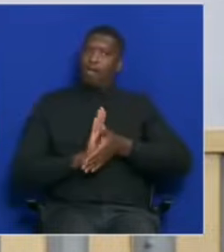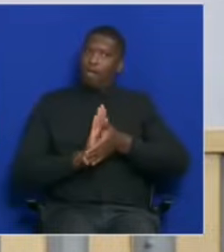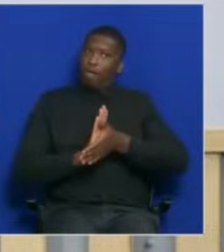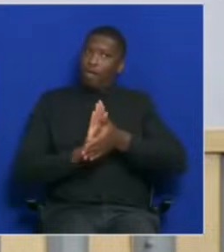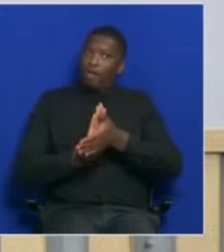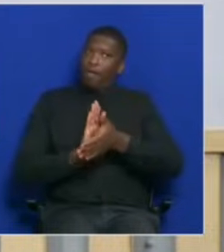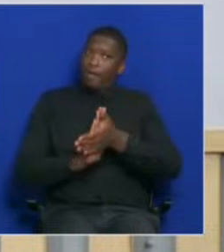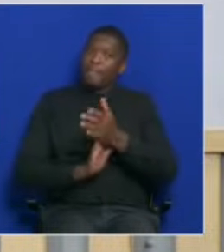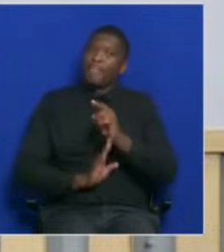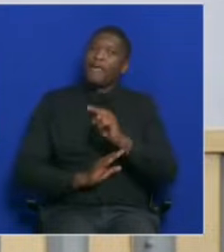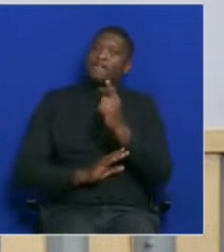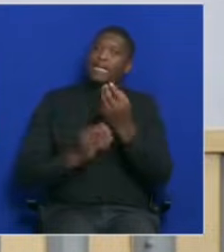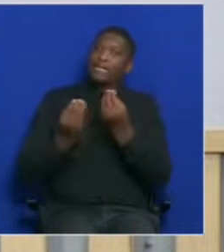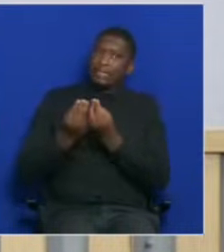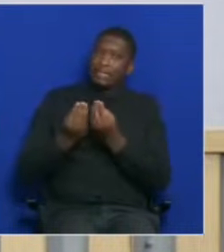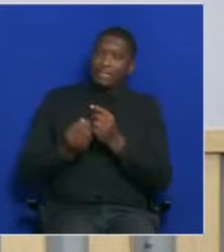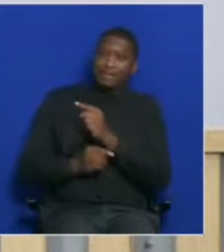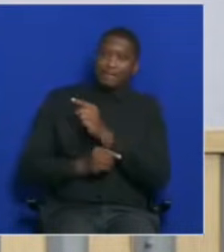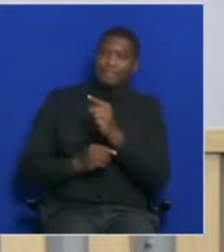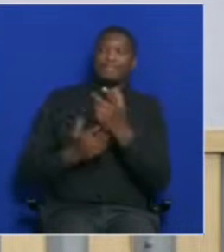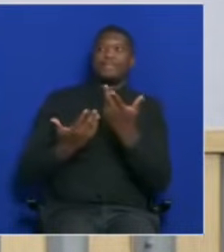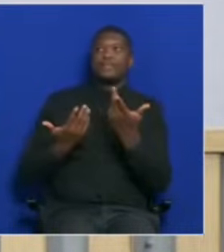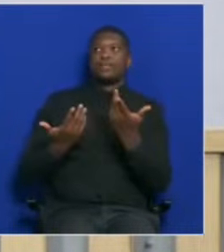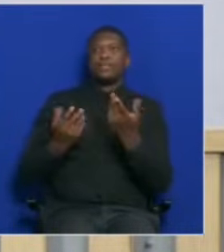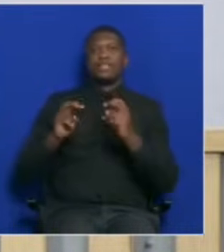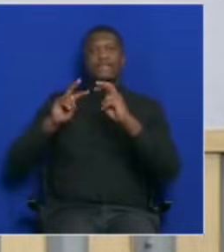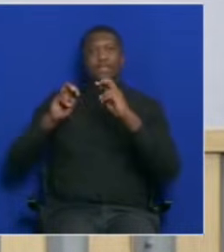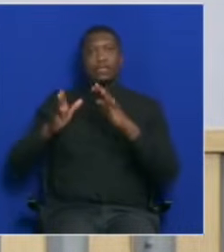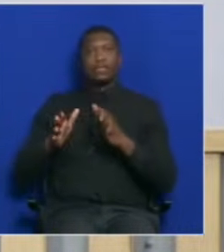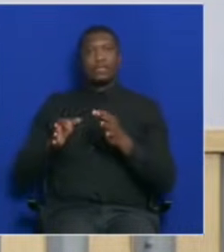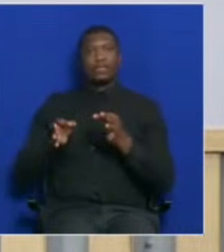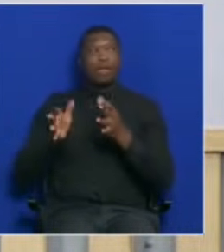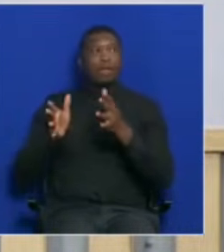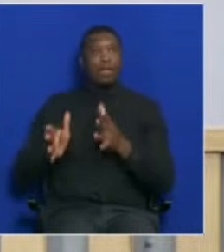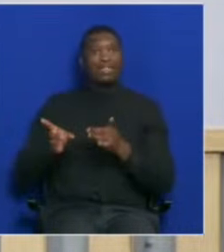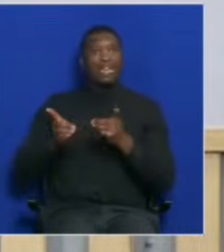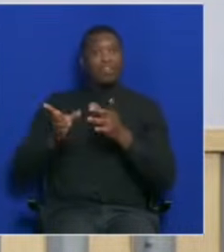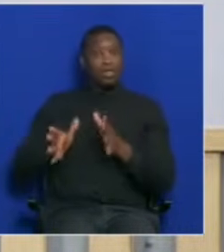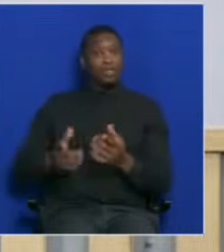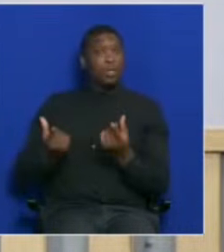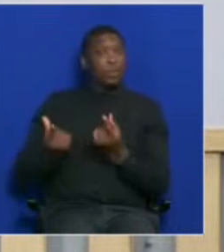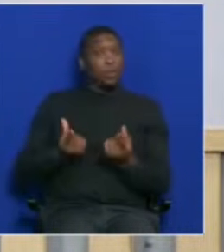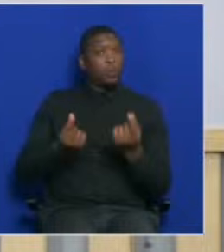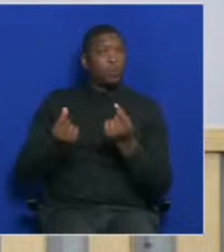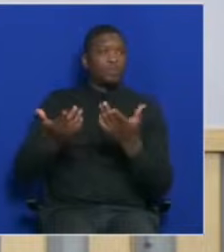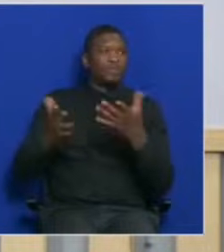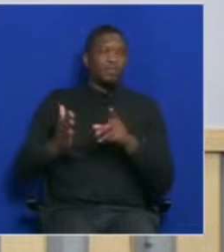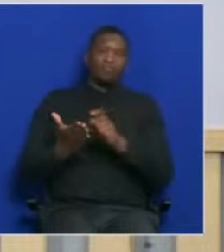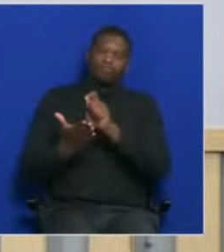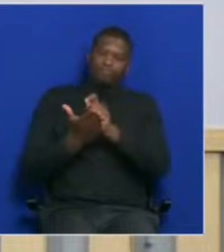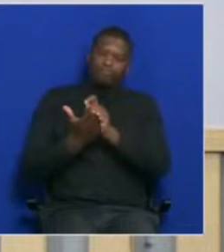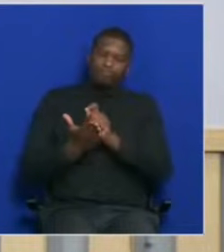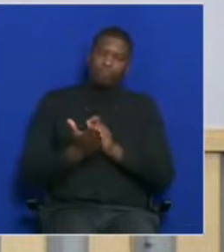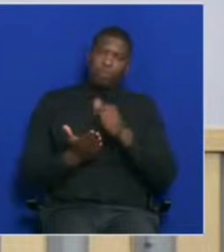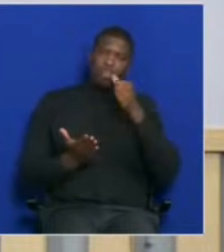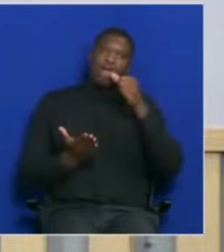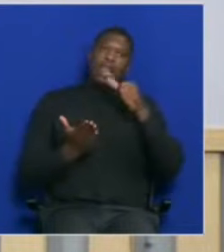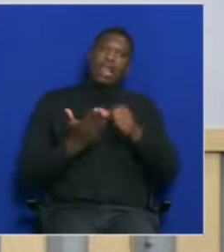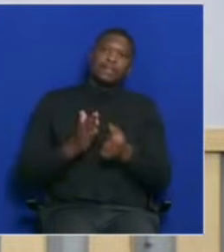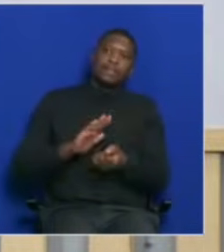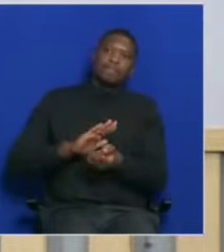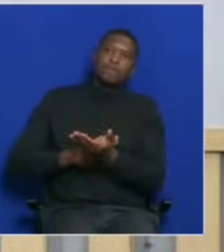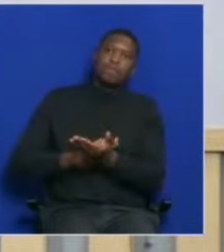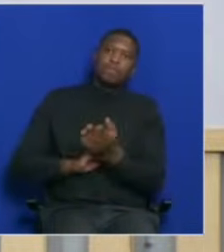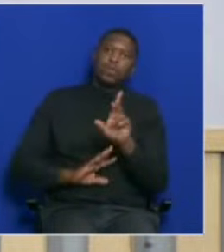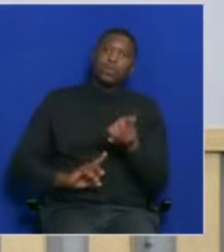investigating director at the time, Advocate Cronje, did was to write letters to the